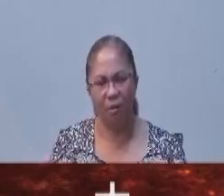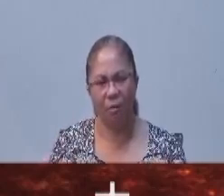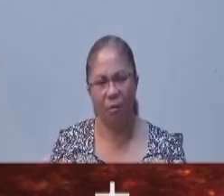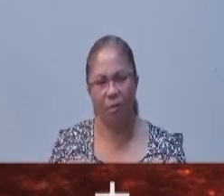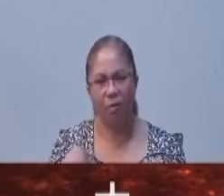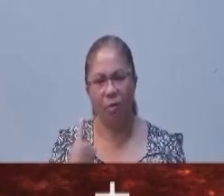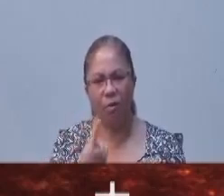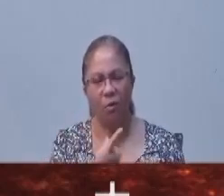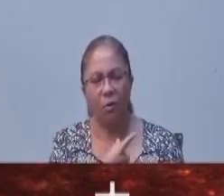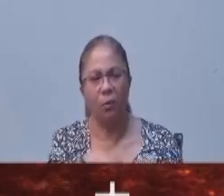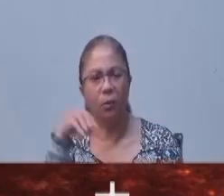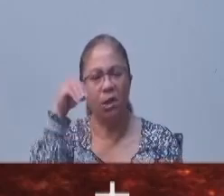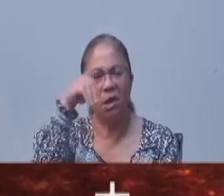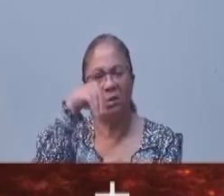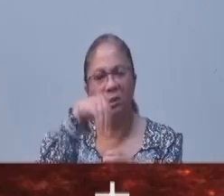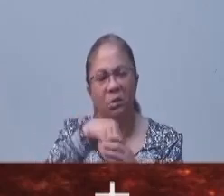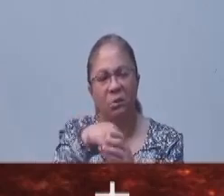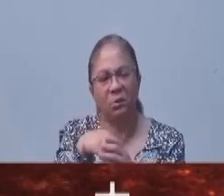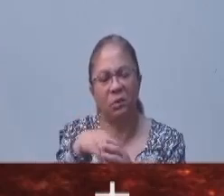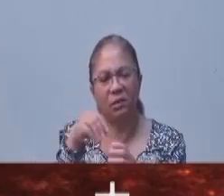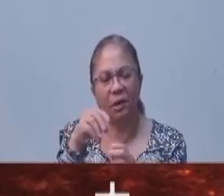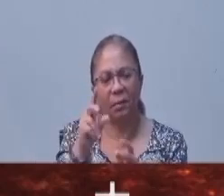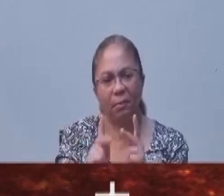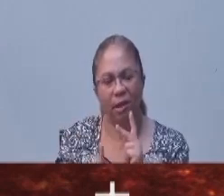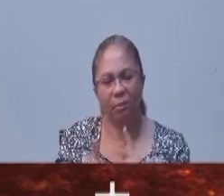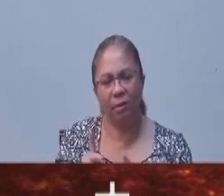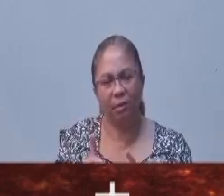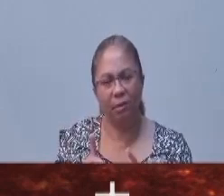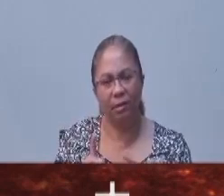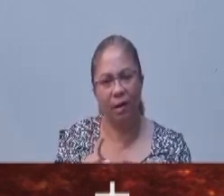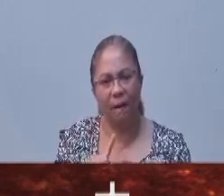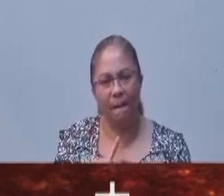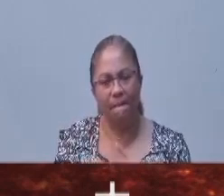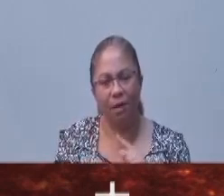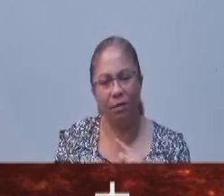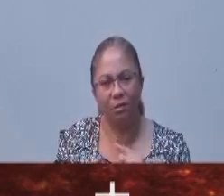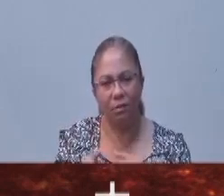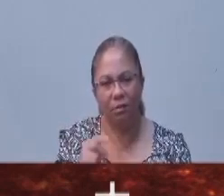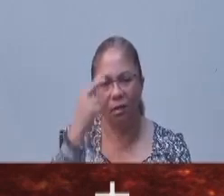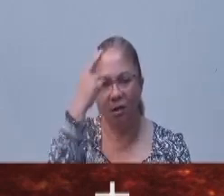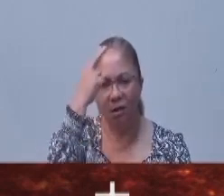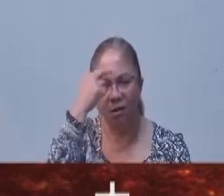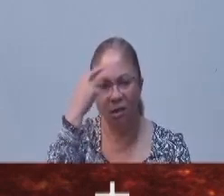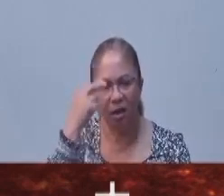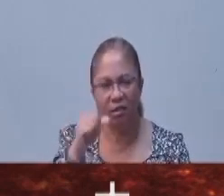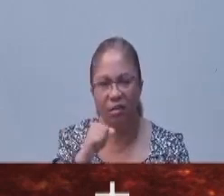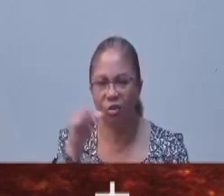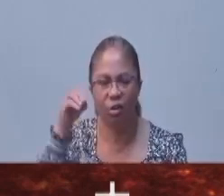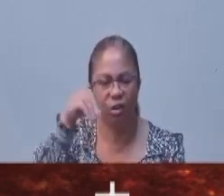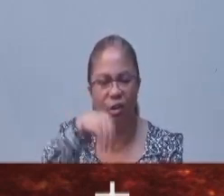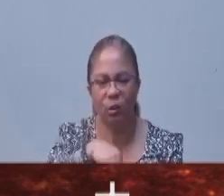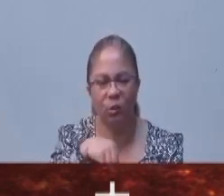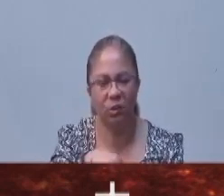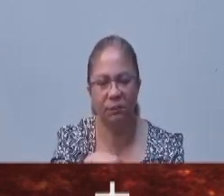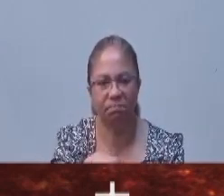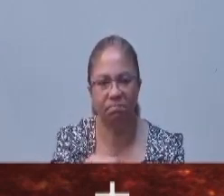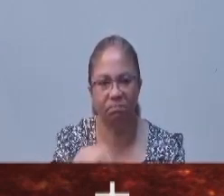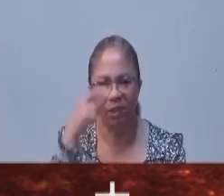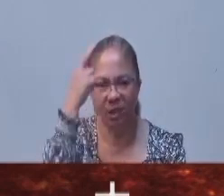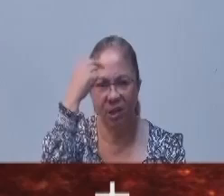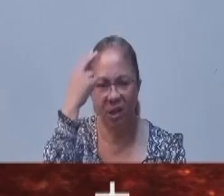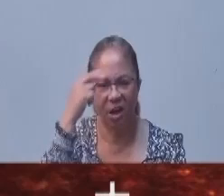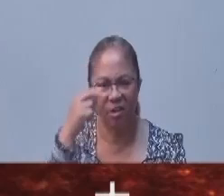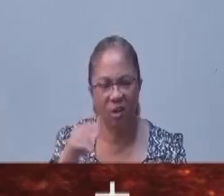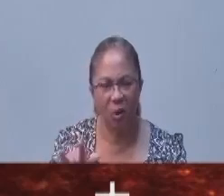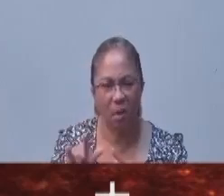include everybody on the fringe, but the Catholic will not be included. The Catholic will be